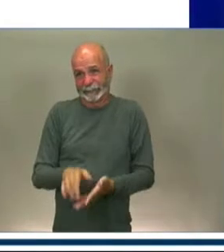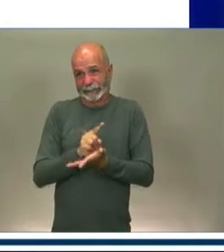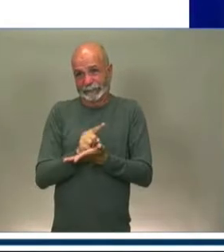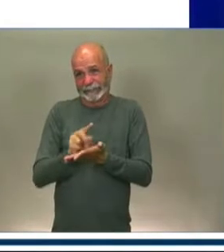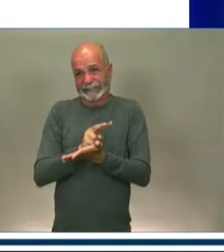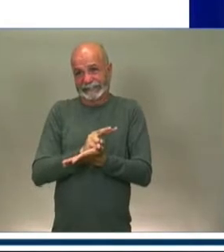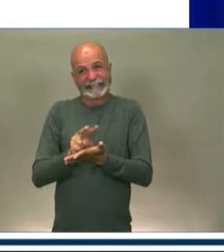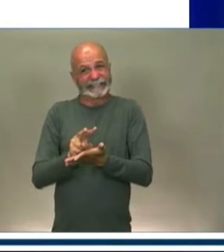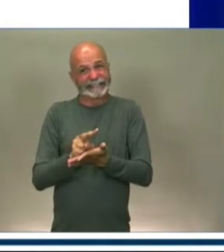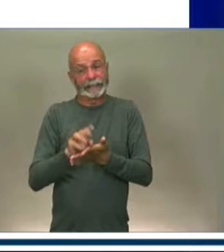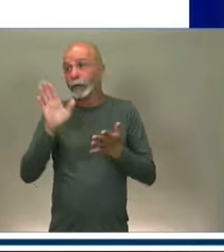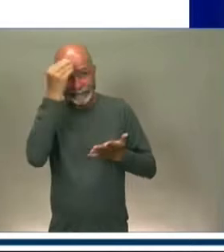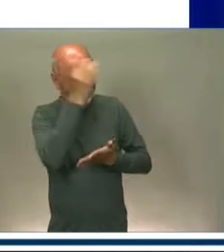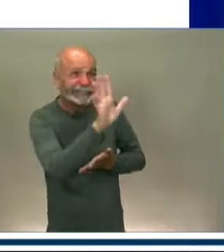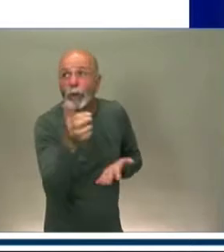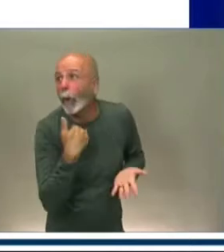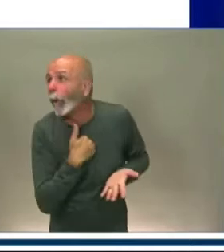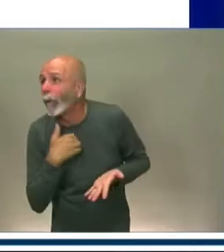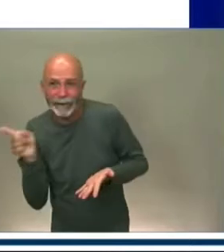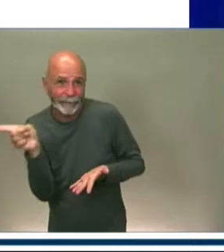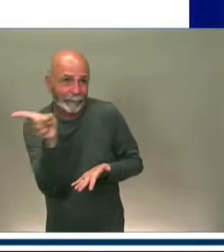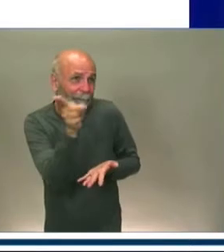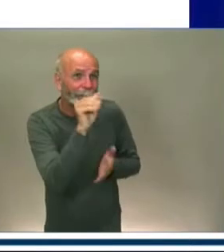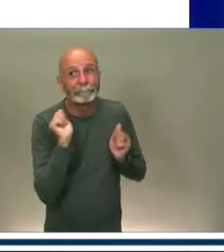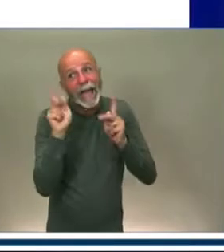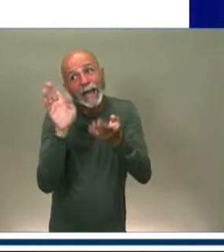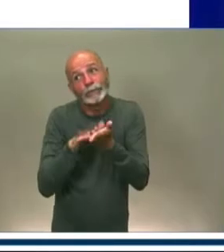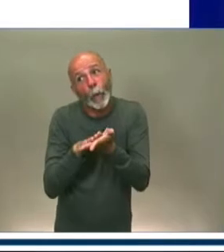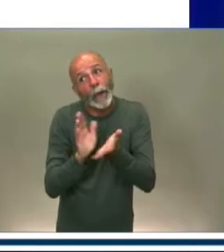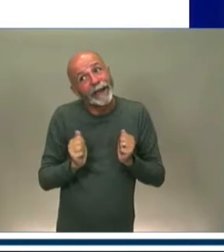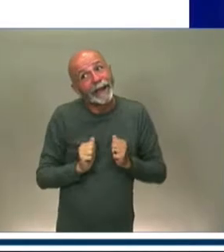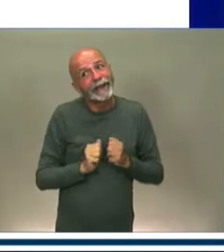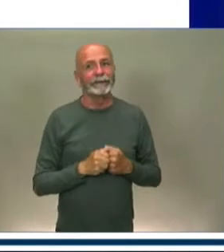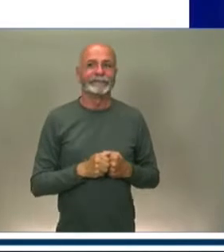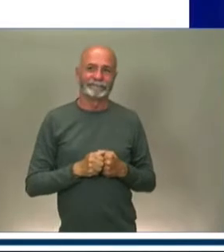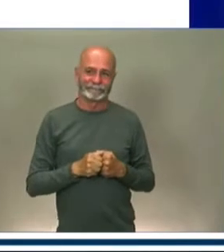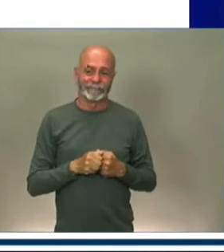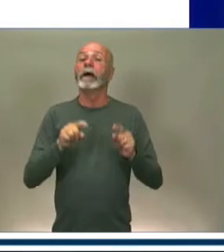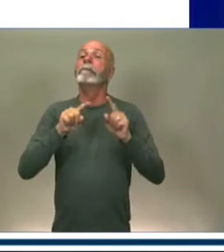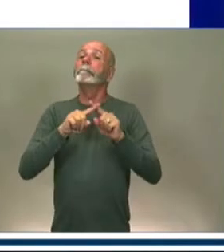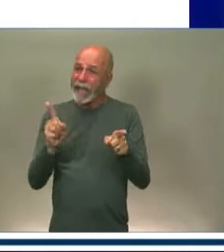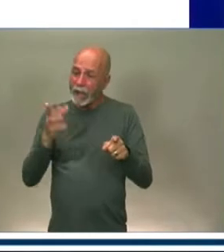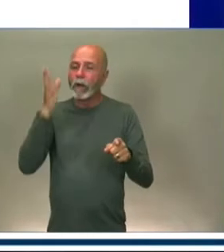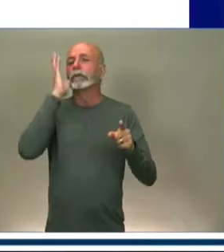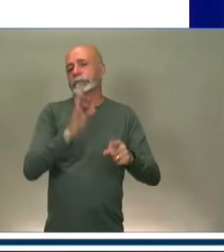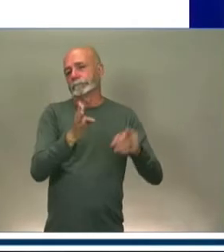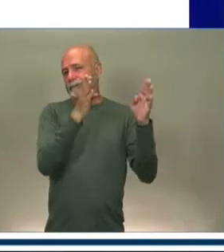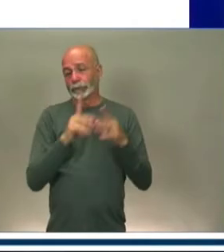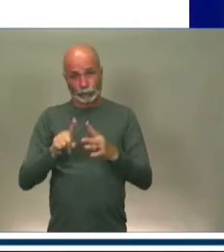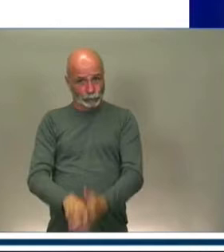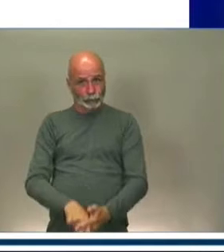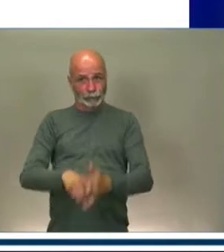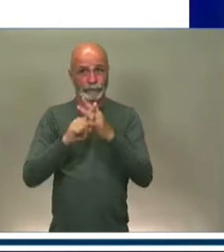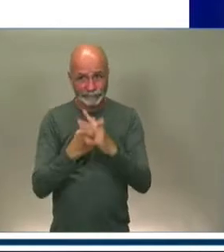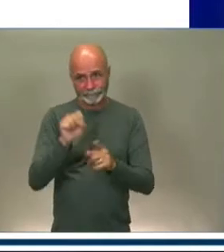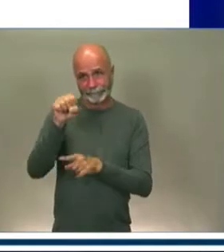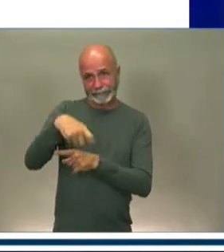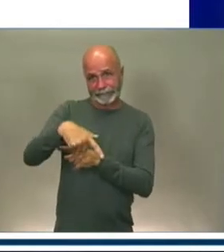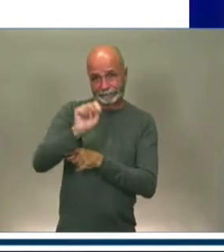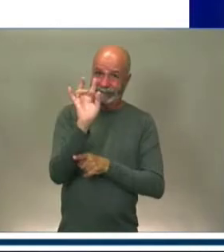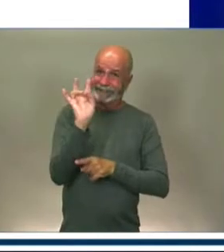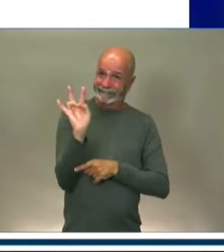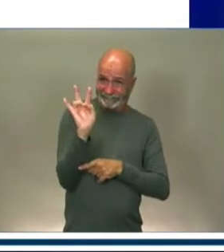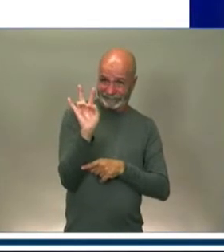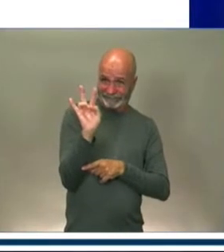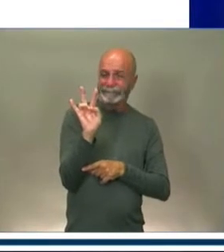just a few weeks left though, we're also announcing today the back to school plan. School starts for students on September 7th. Since